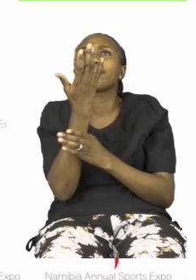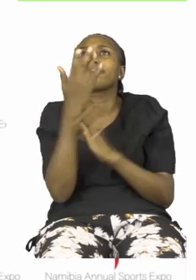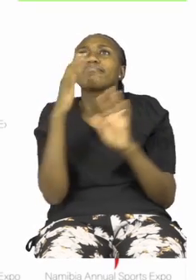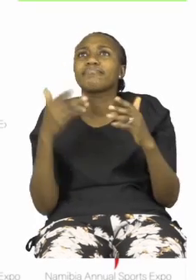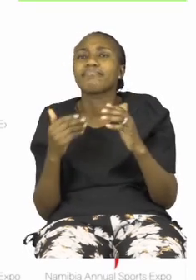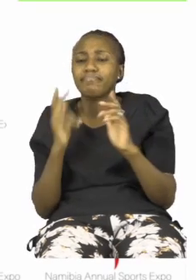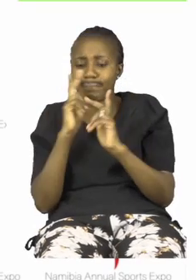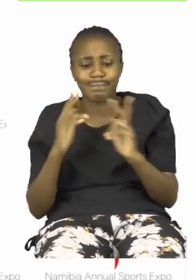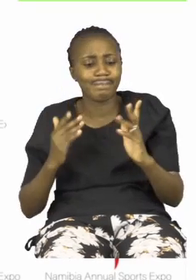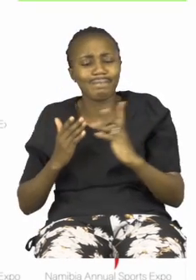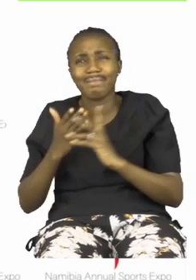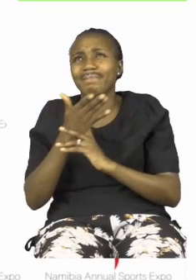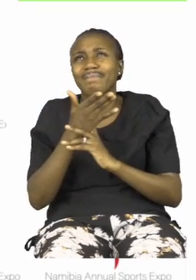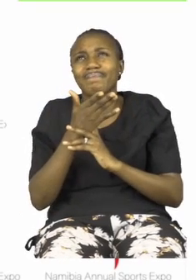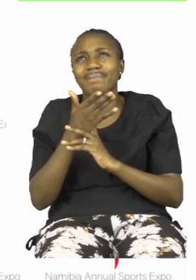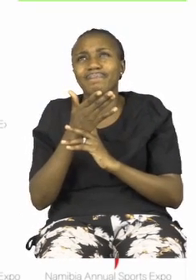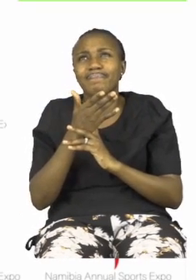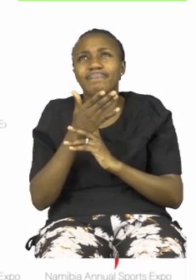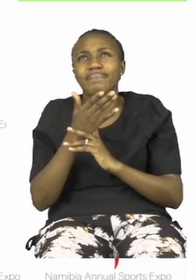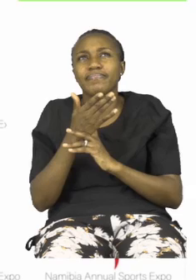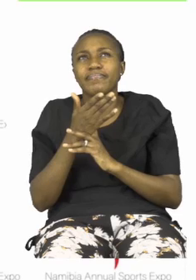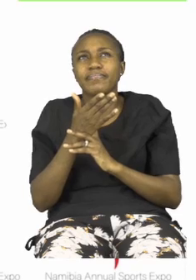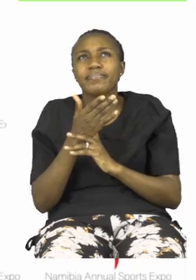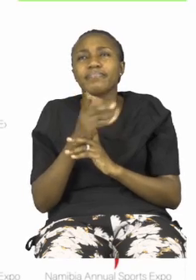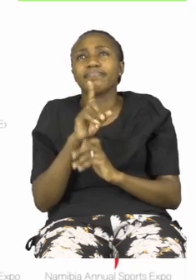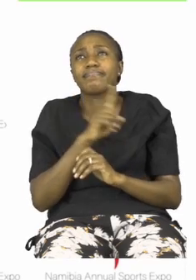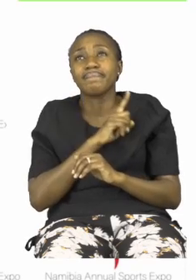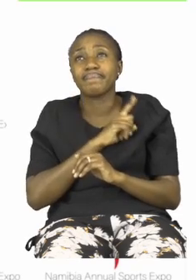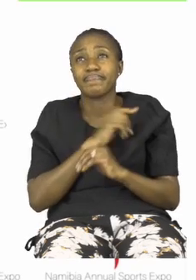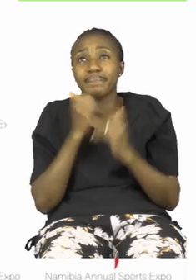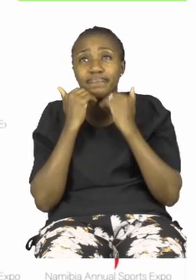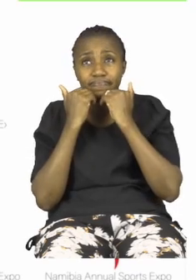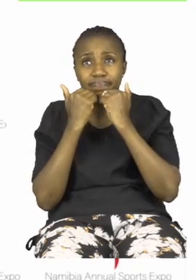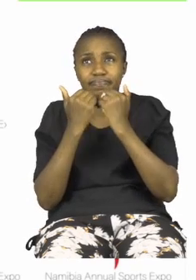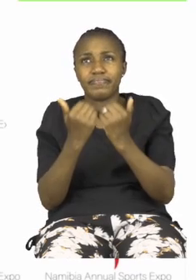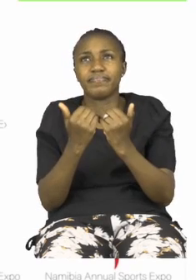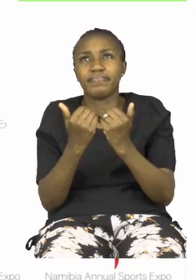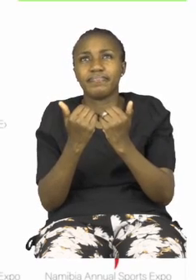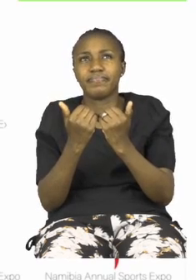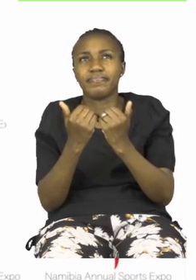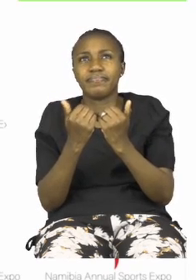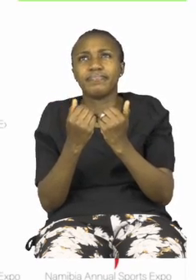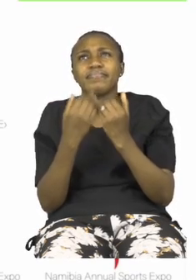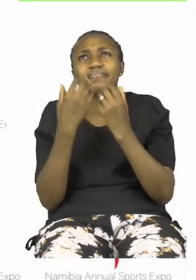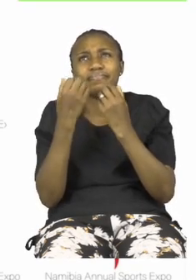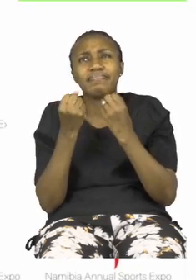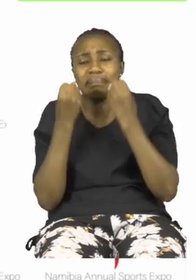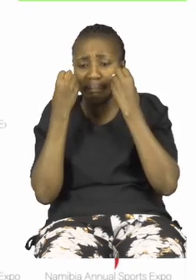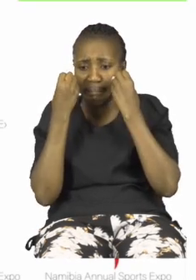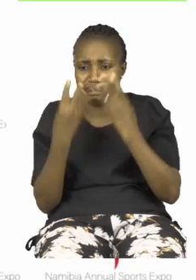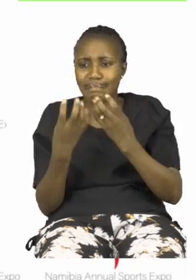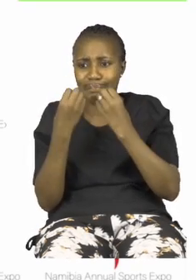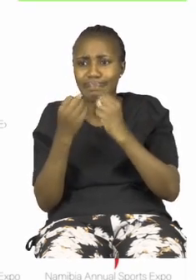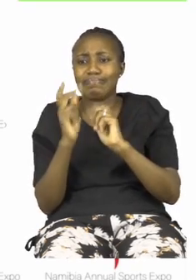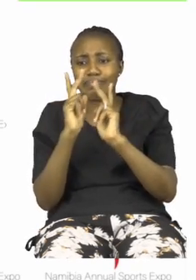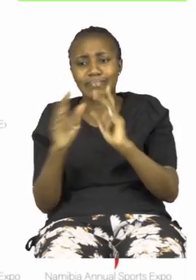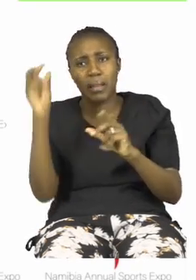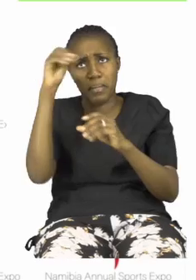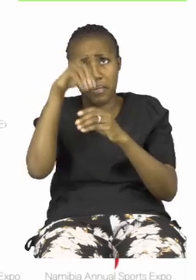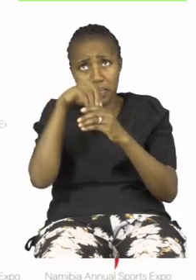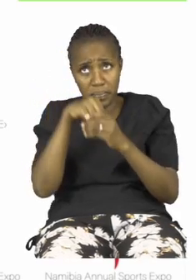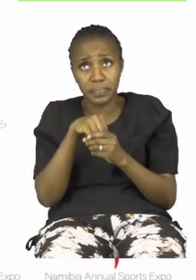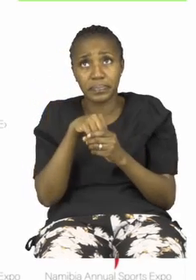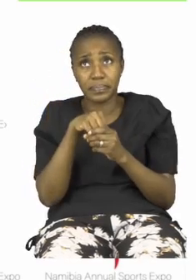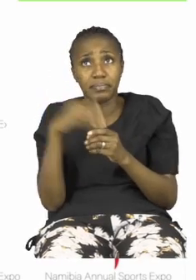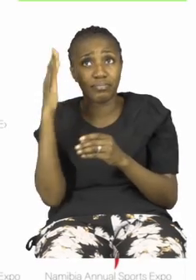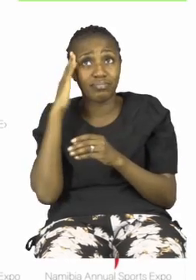to, because it's very important for us at this point in time to get more people into the scene, to understand that you can now build a